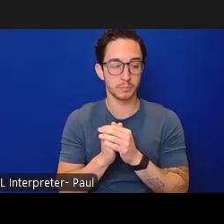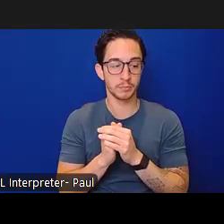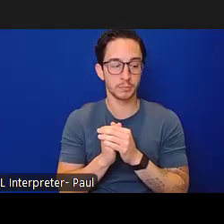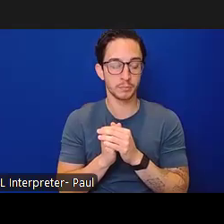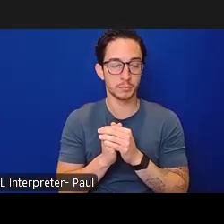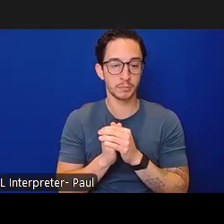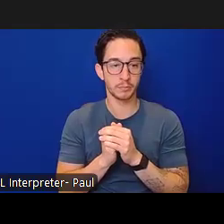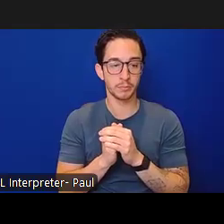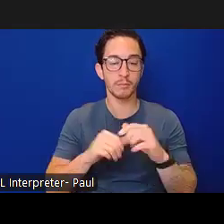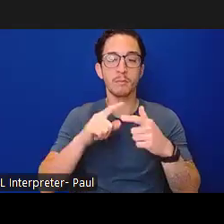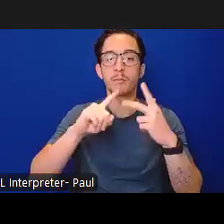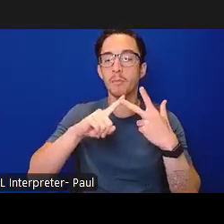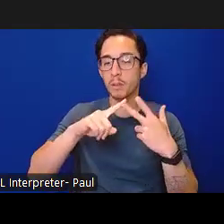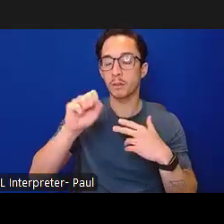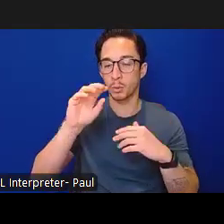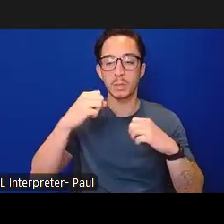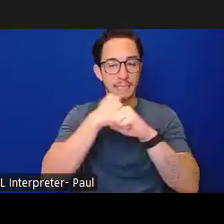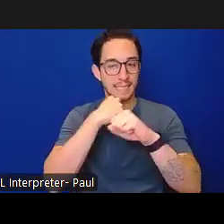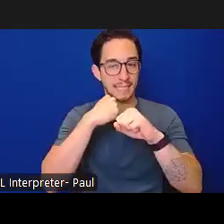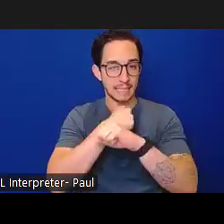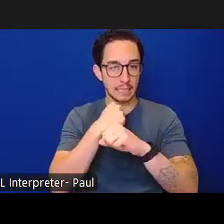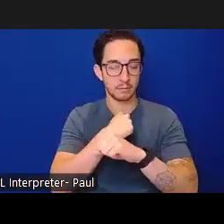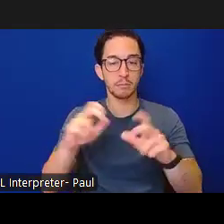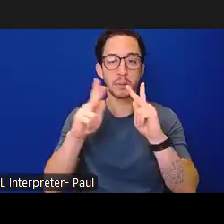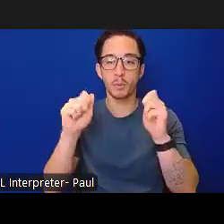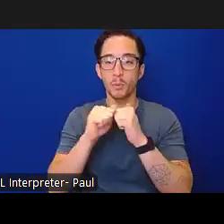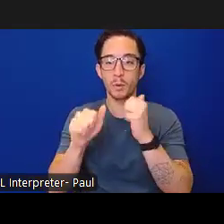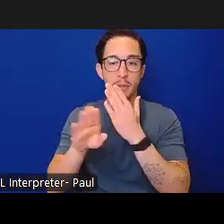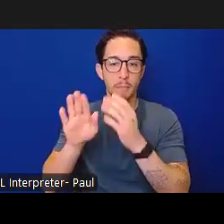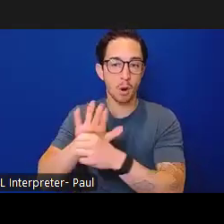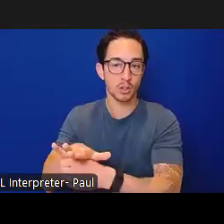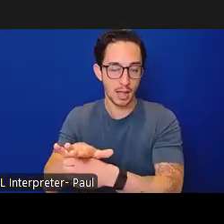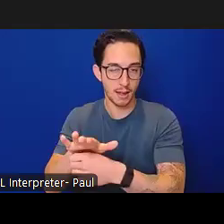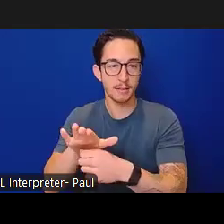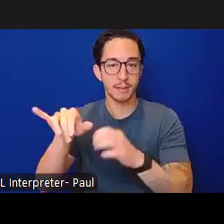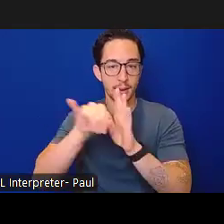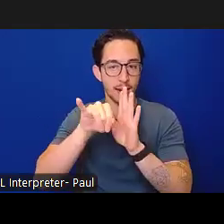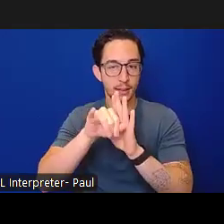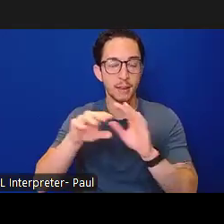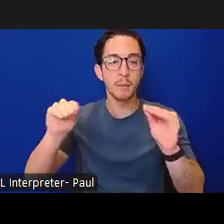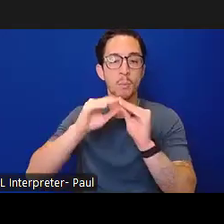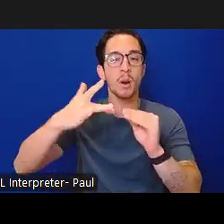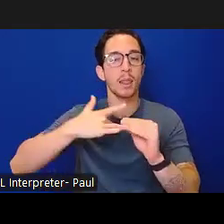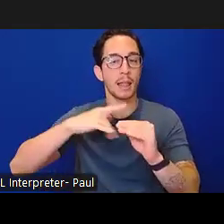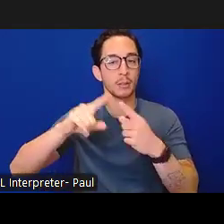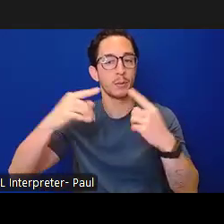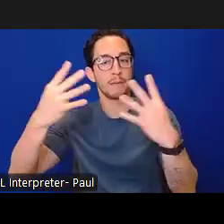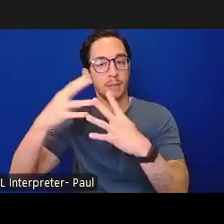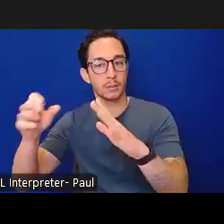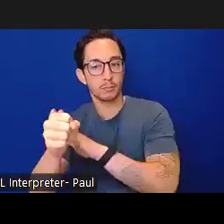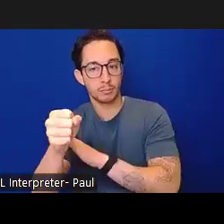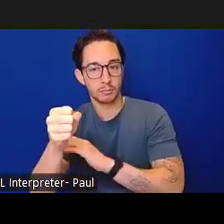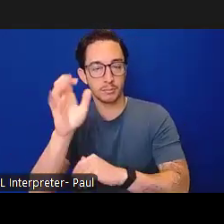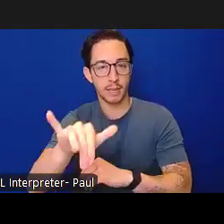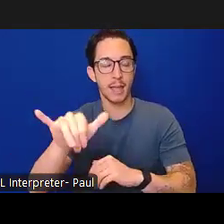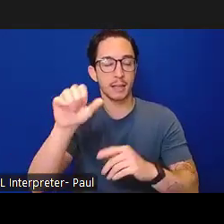And so statistically, folks with marginalized identities are more likely to be filtered into these circumstances as well.